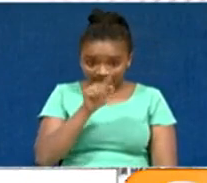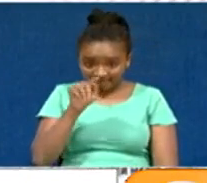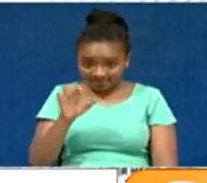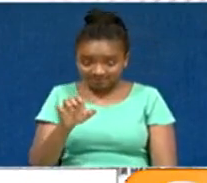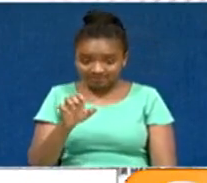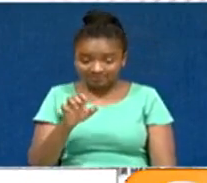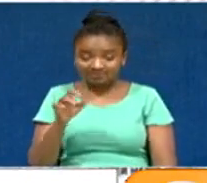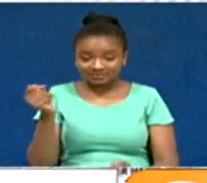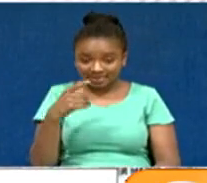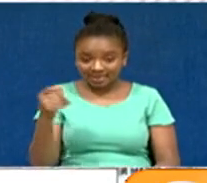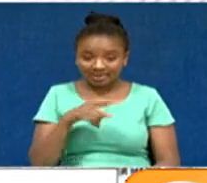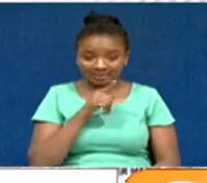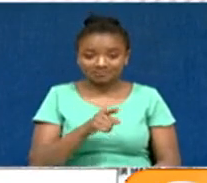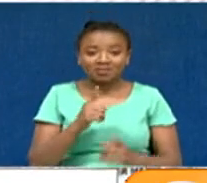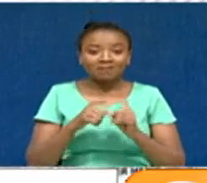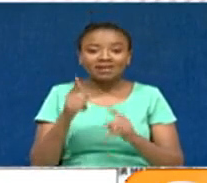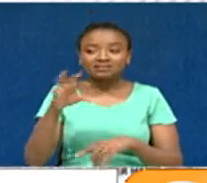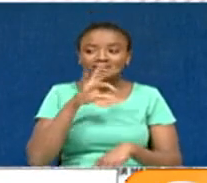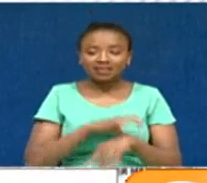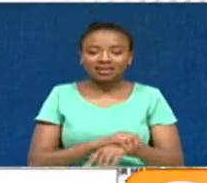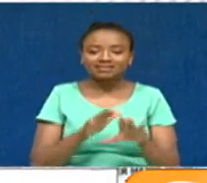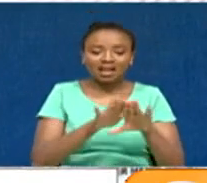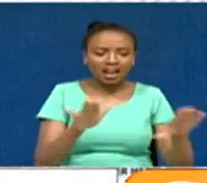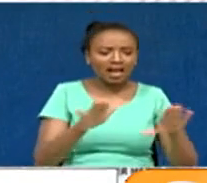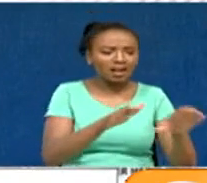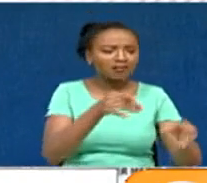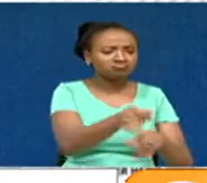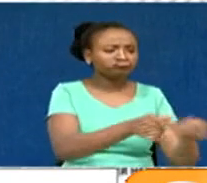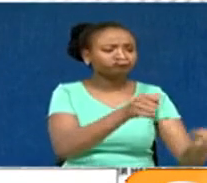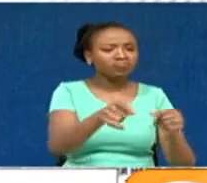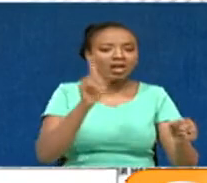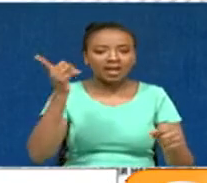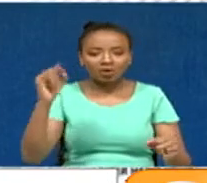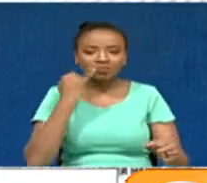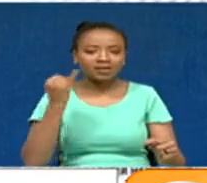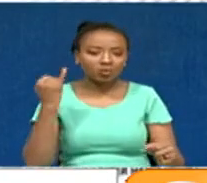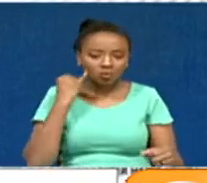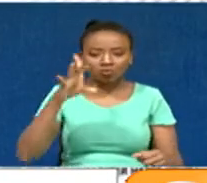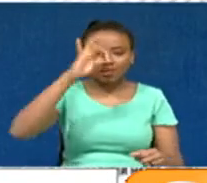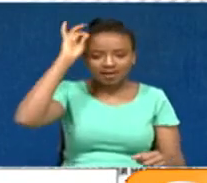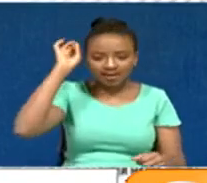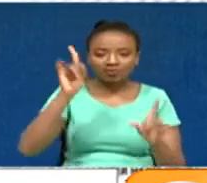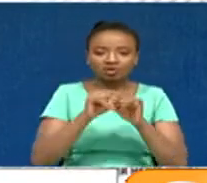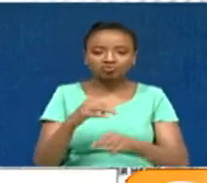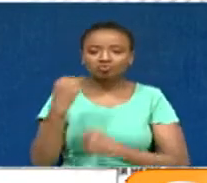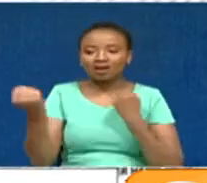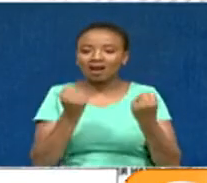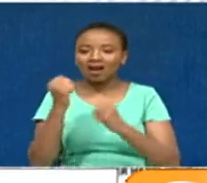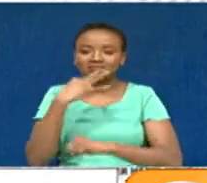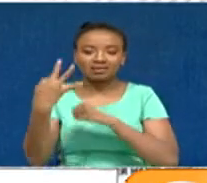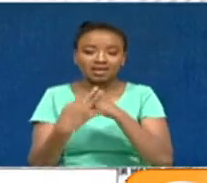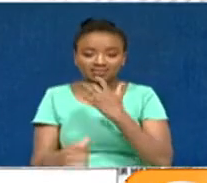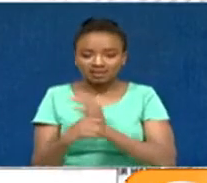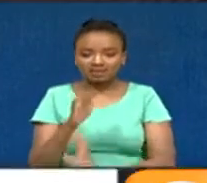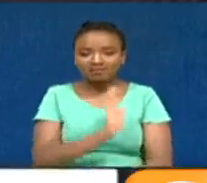35,764,757 shillings, Peter Njihia acquired over 40 land properties in Nairobi, Nakuru, Nyandarua, and over 8 motor vehicles